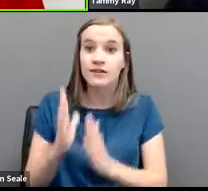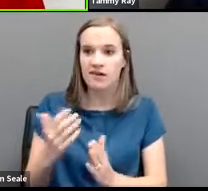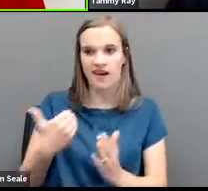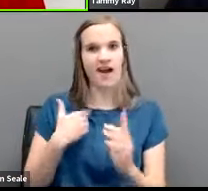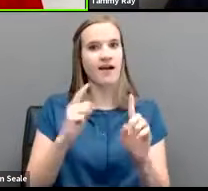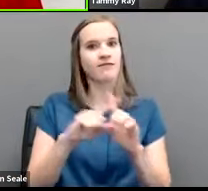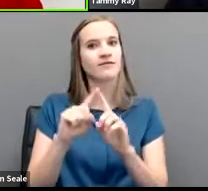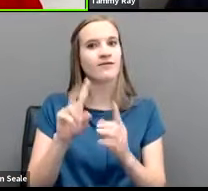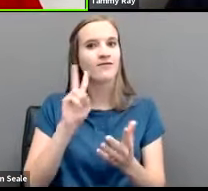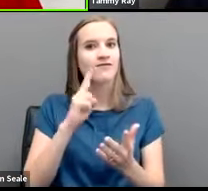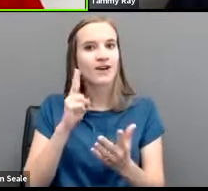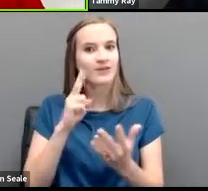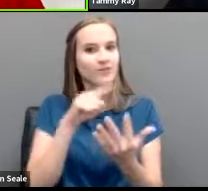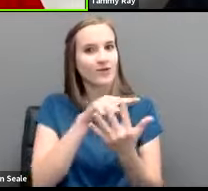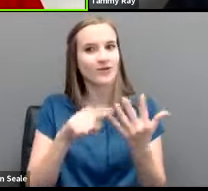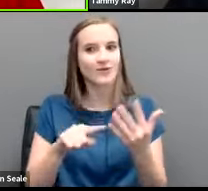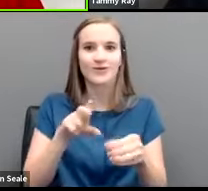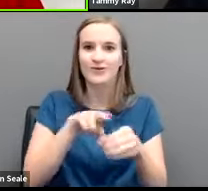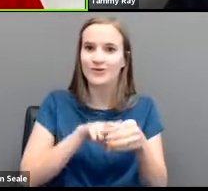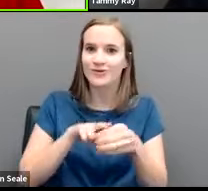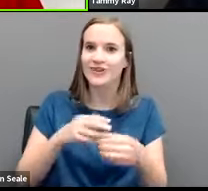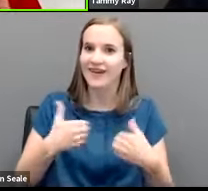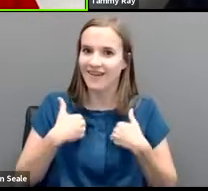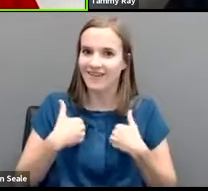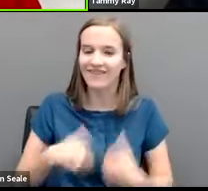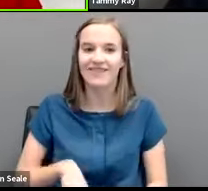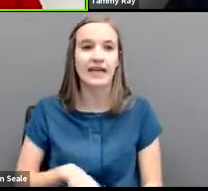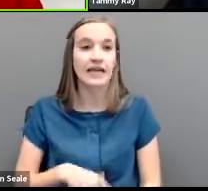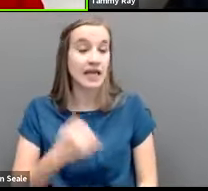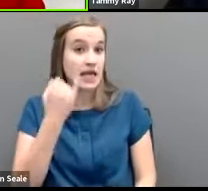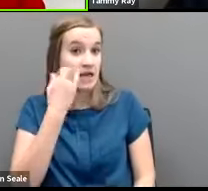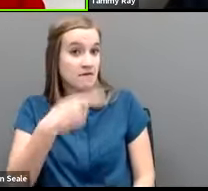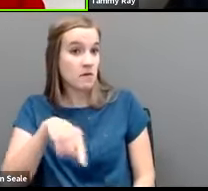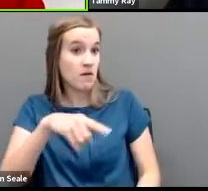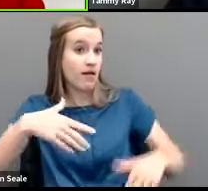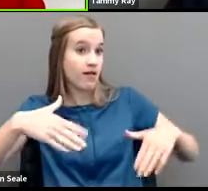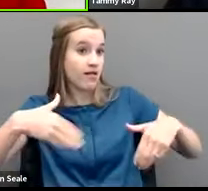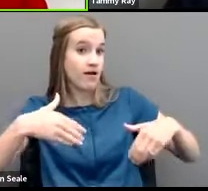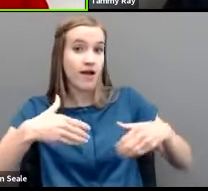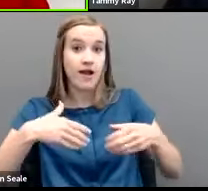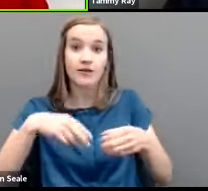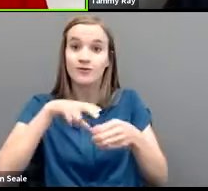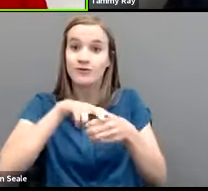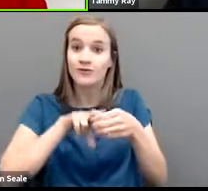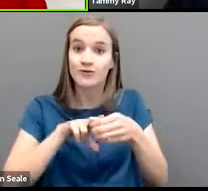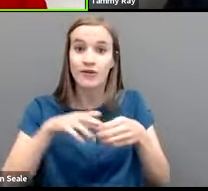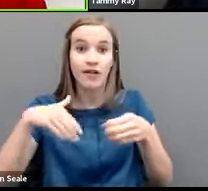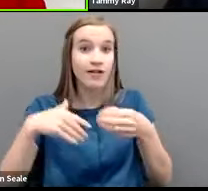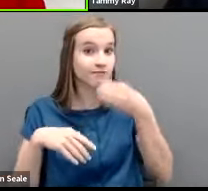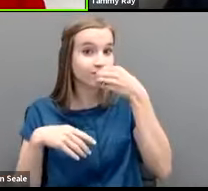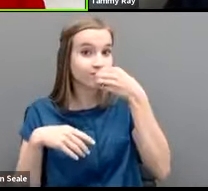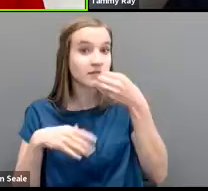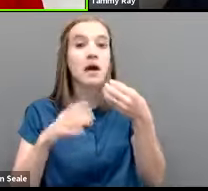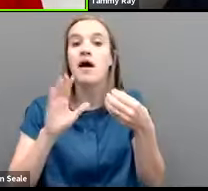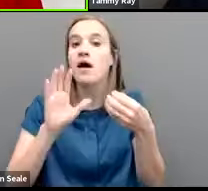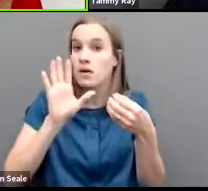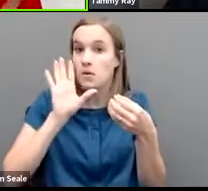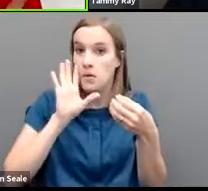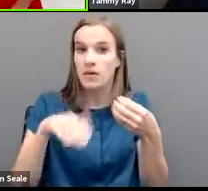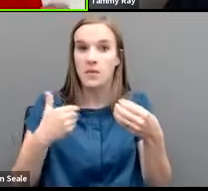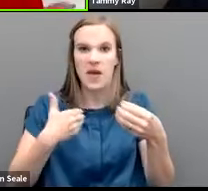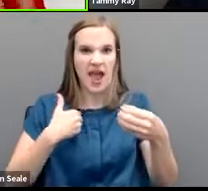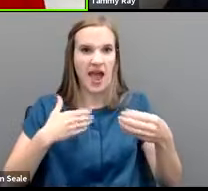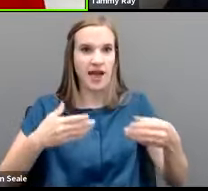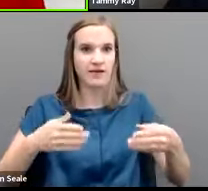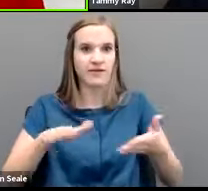yeah, and fun little sushi tip for those of you who are maybe trying thinking of exploring it. While there's seaweed paper, have you ever tried